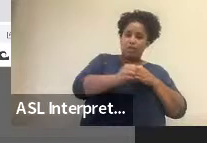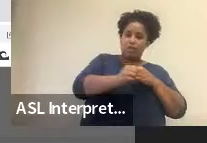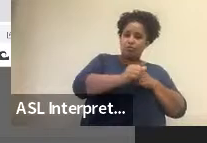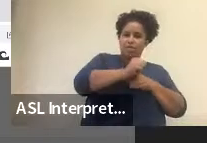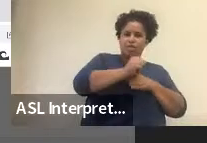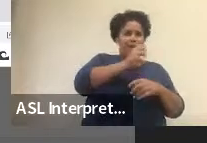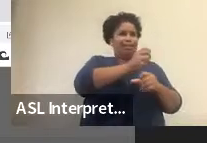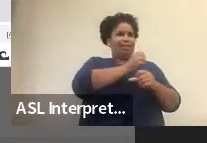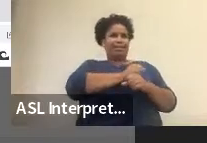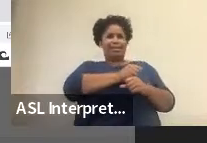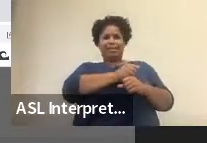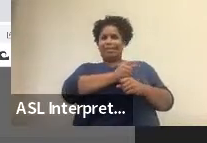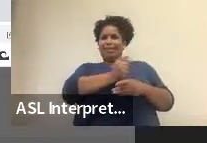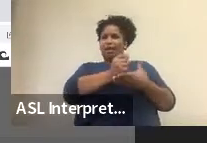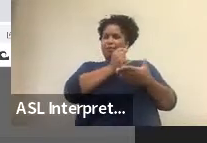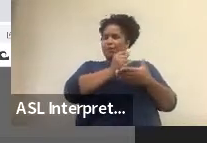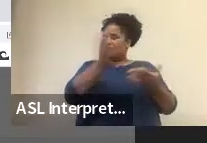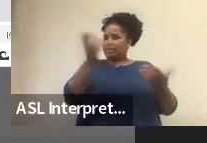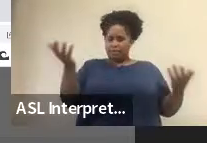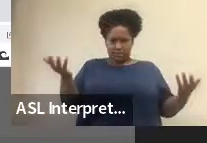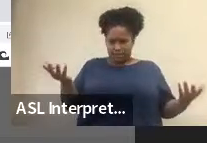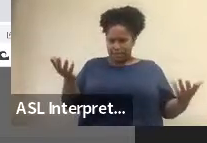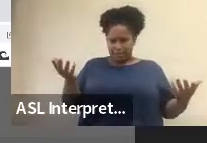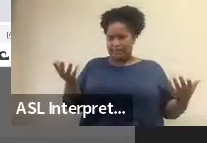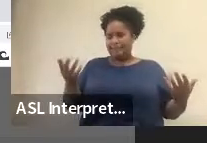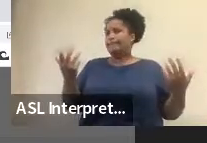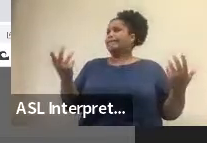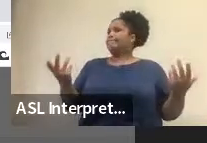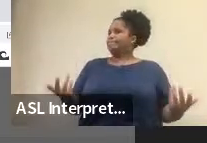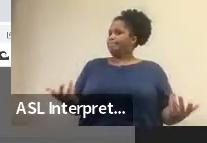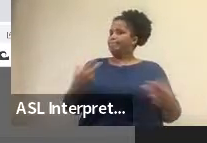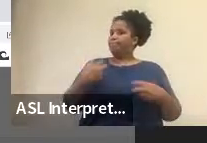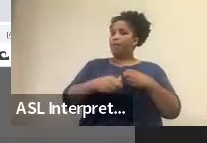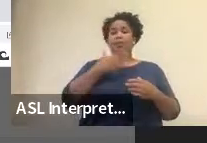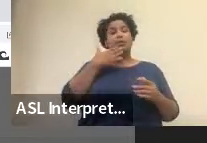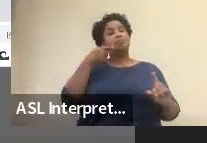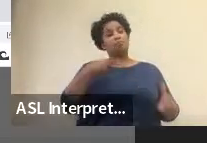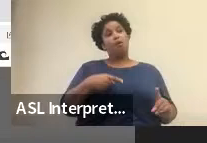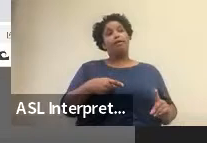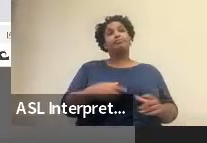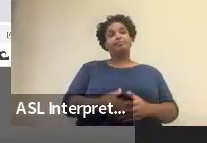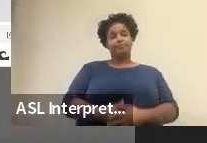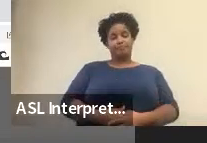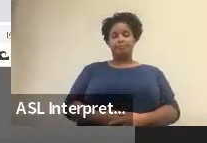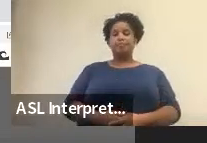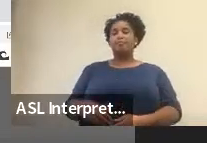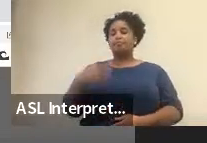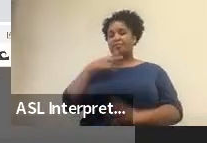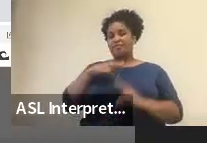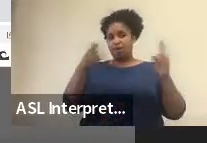it. So, yeah, you know, that's a good point. Very good.